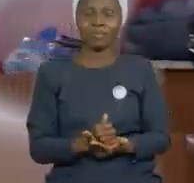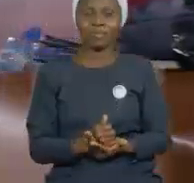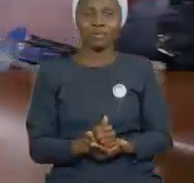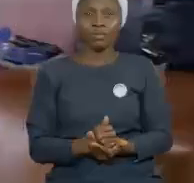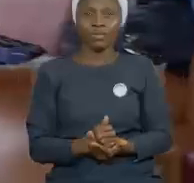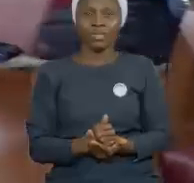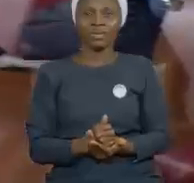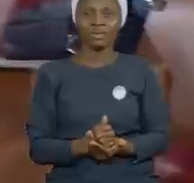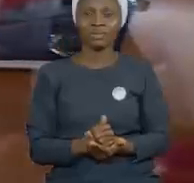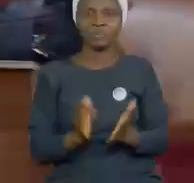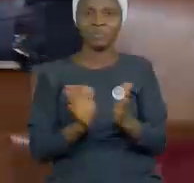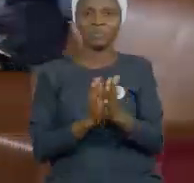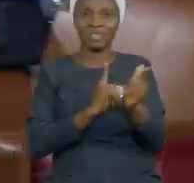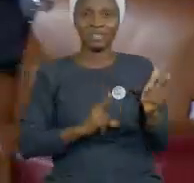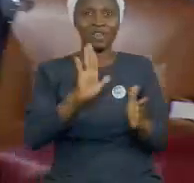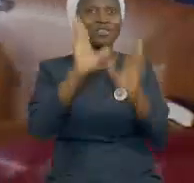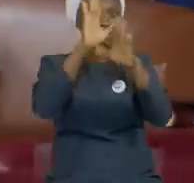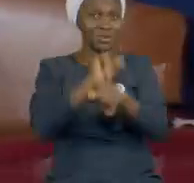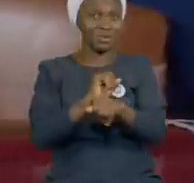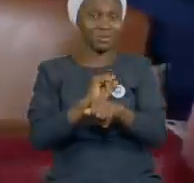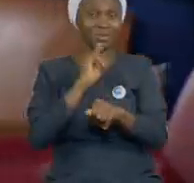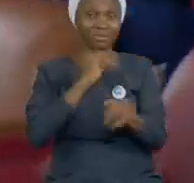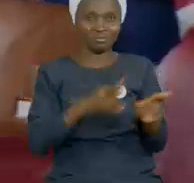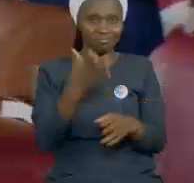Praise the Lord, your miracle is already there.